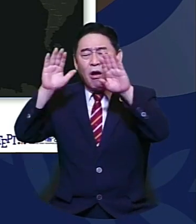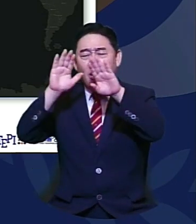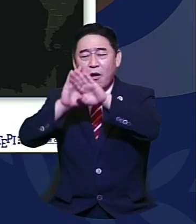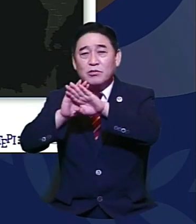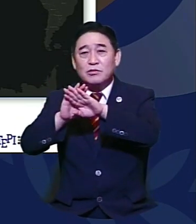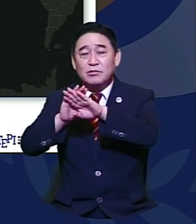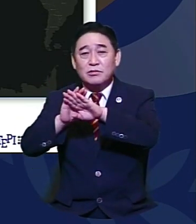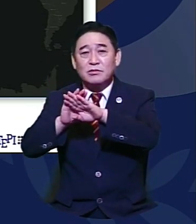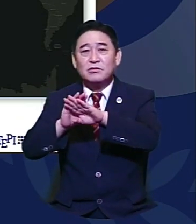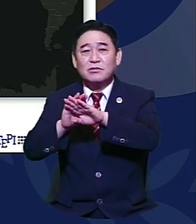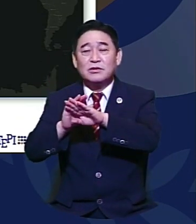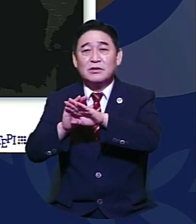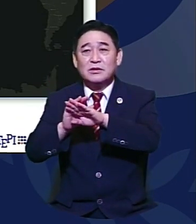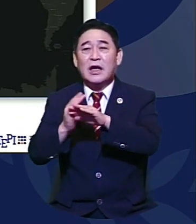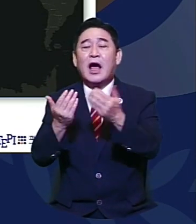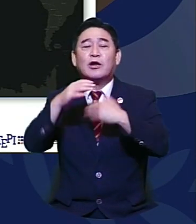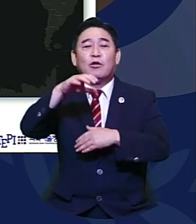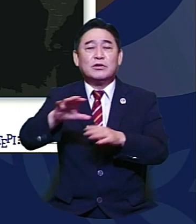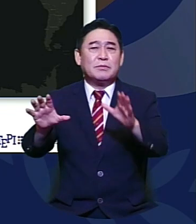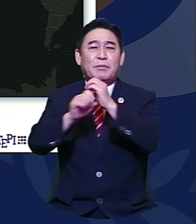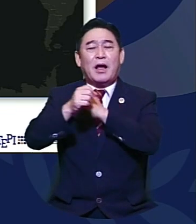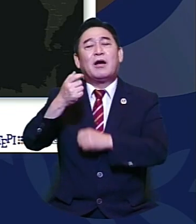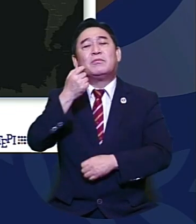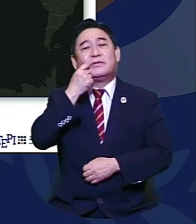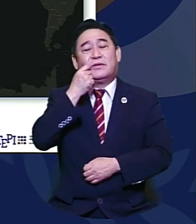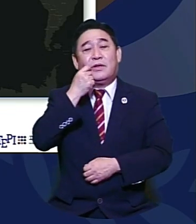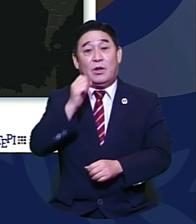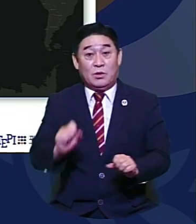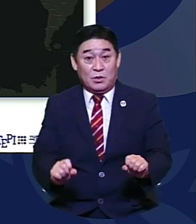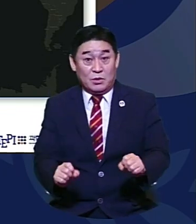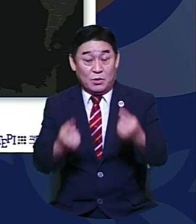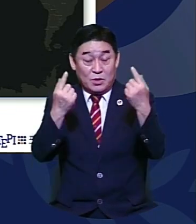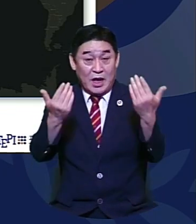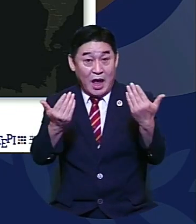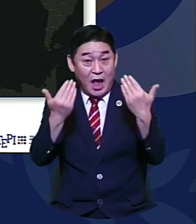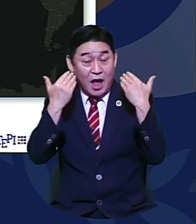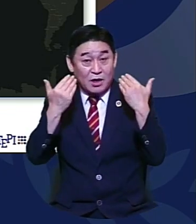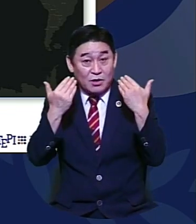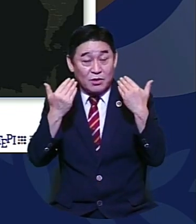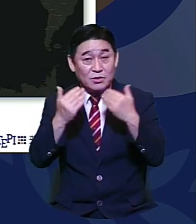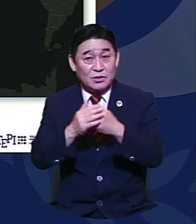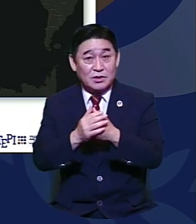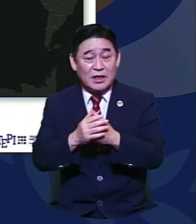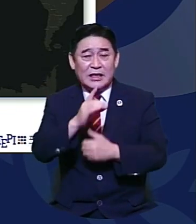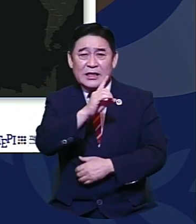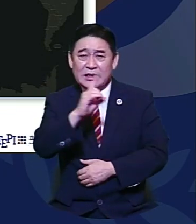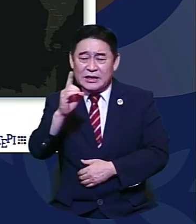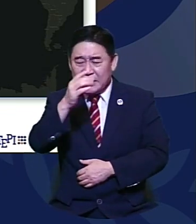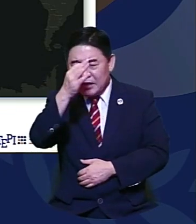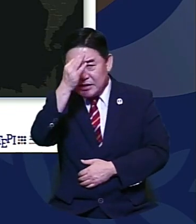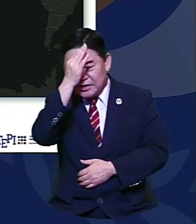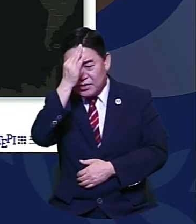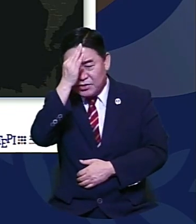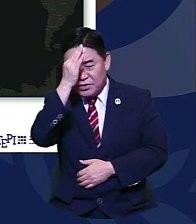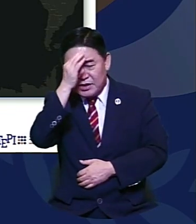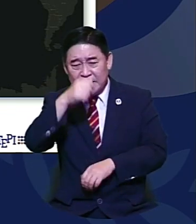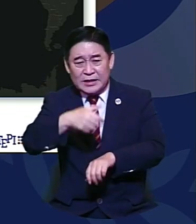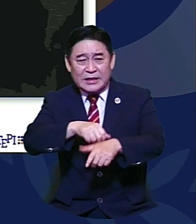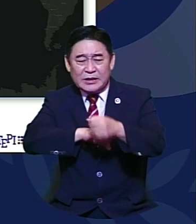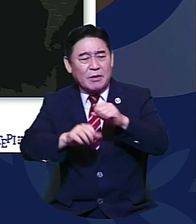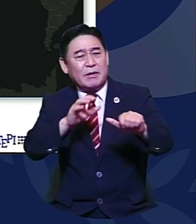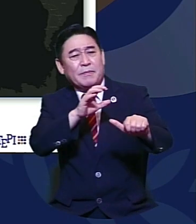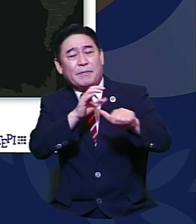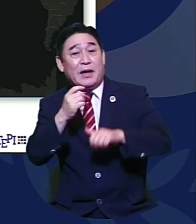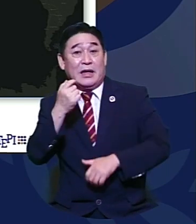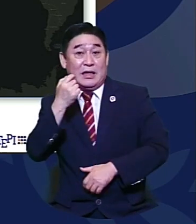of schools. At the same time, those schools are not intensively using those kind of digital